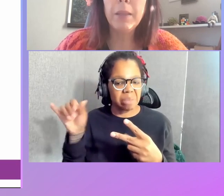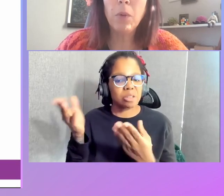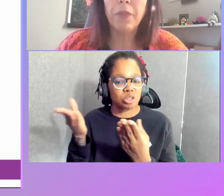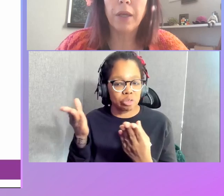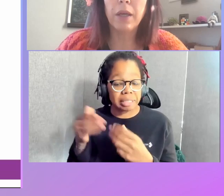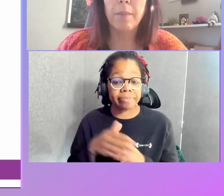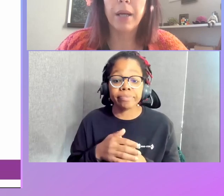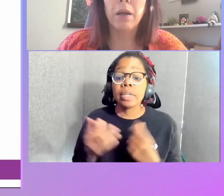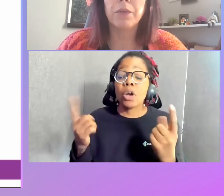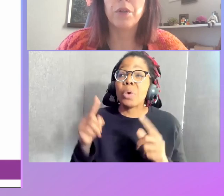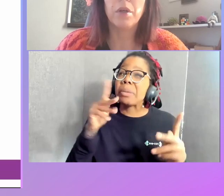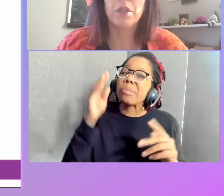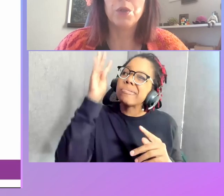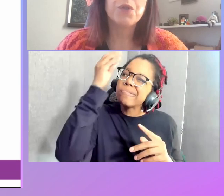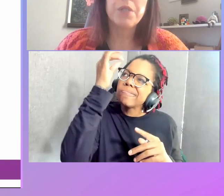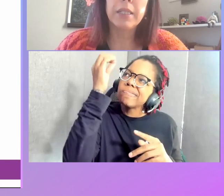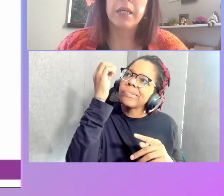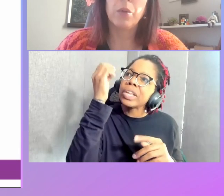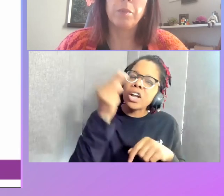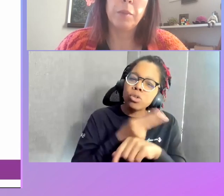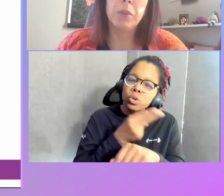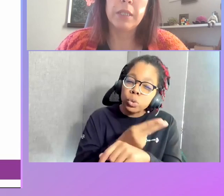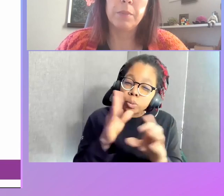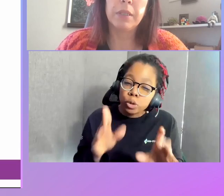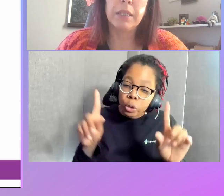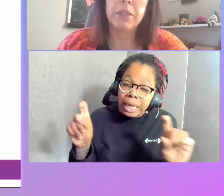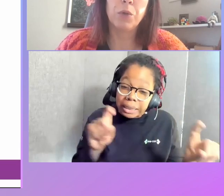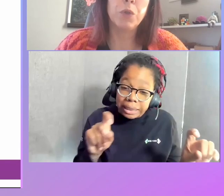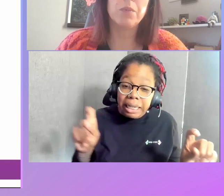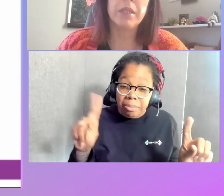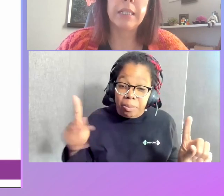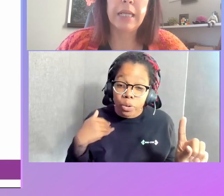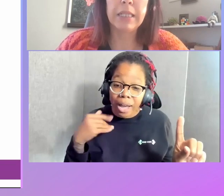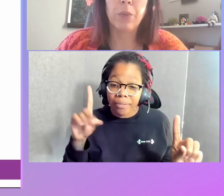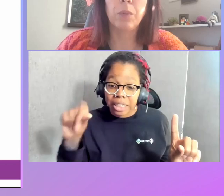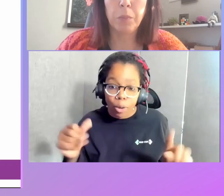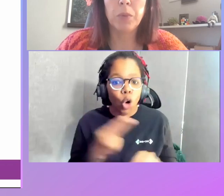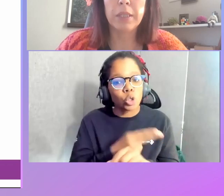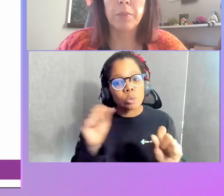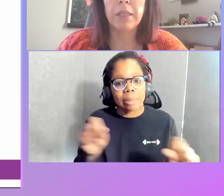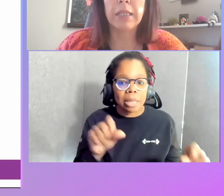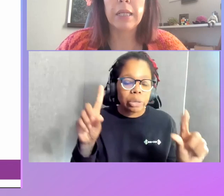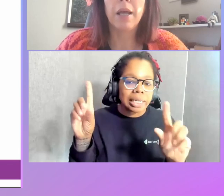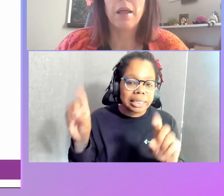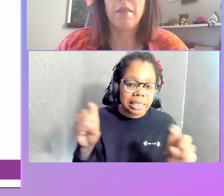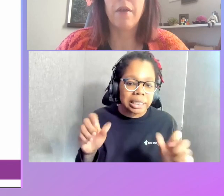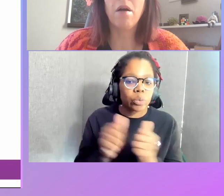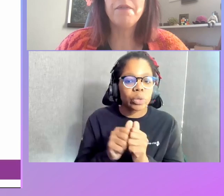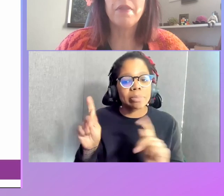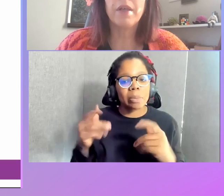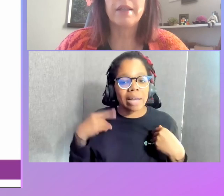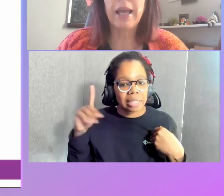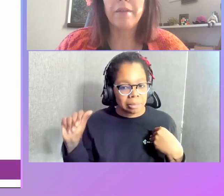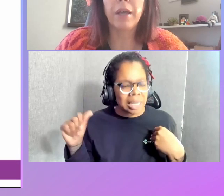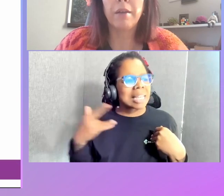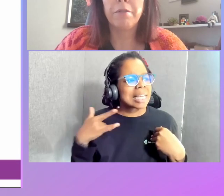And when people think about user testing with people with disabilities or usability testing with people with disabilities, they